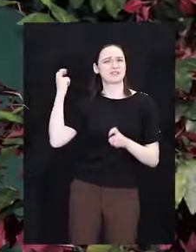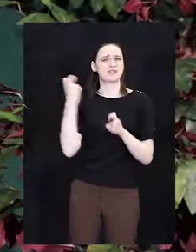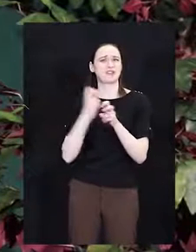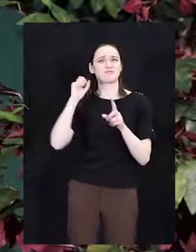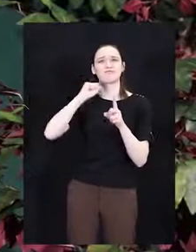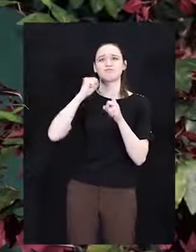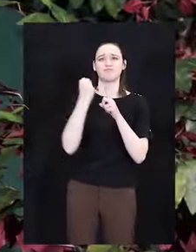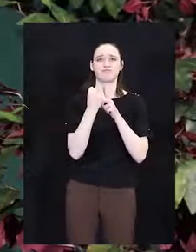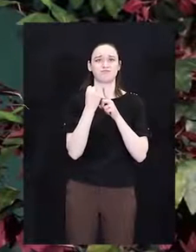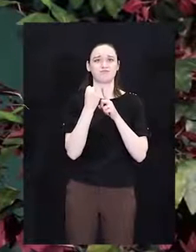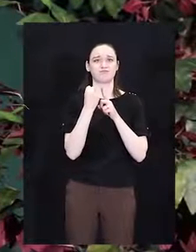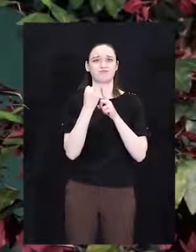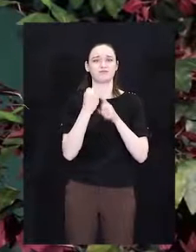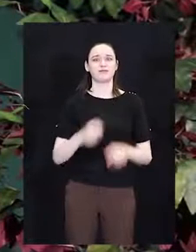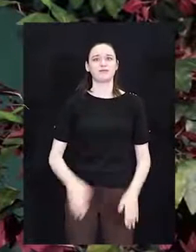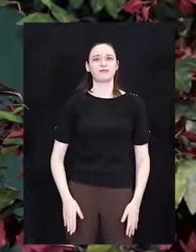situation.